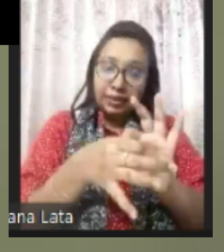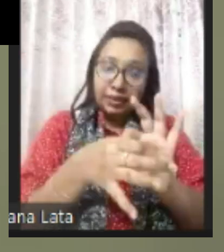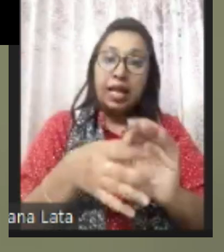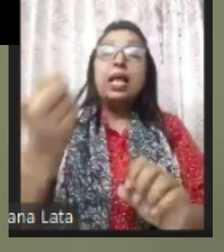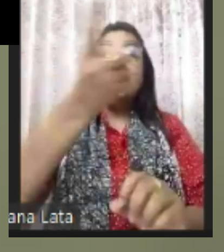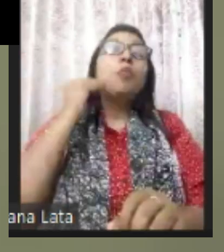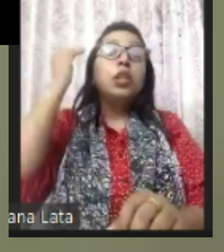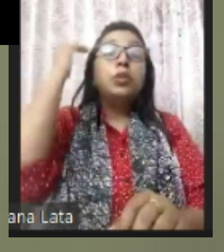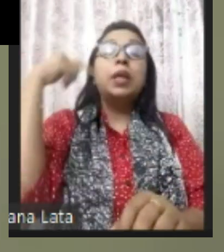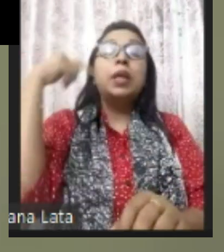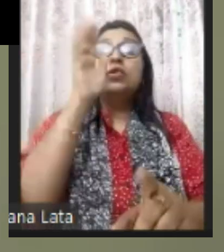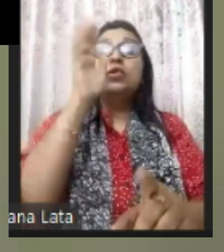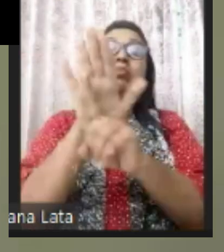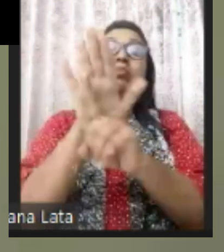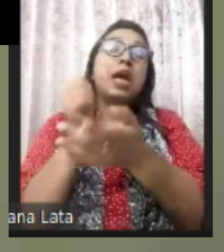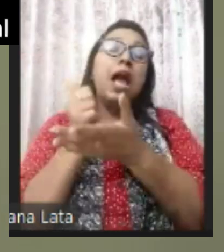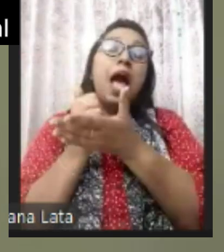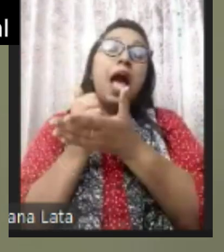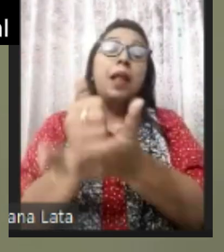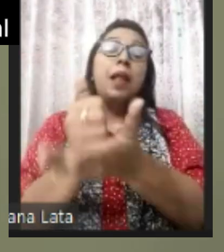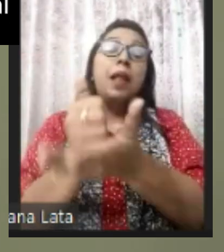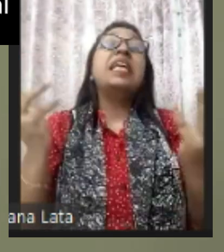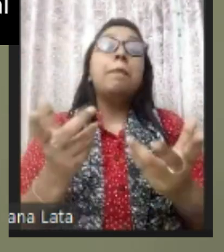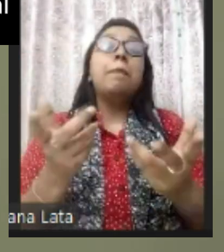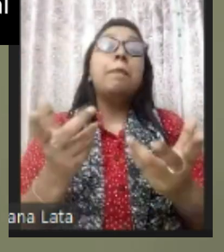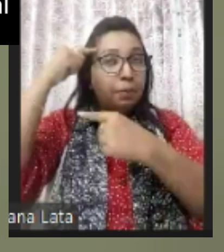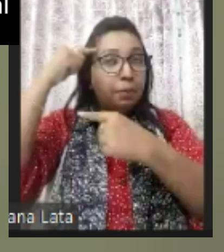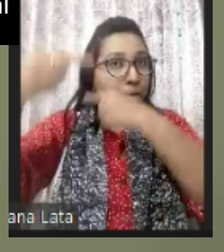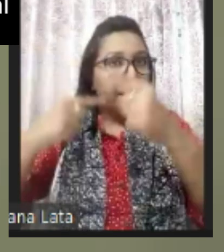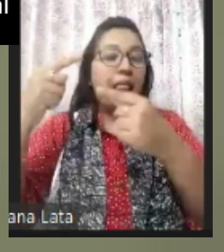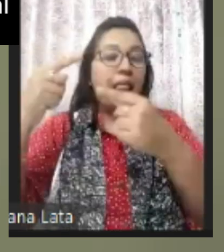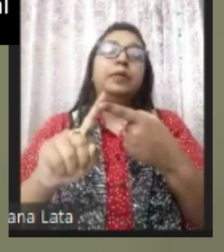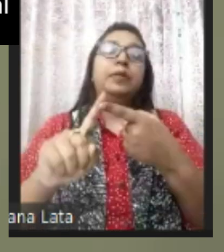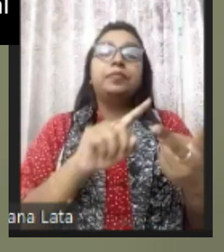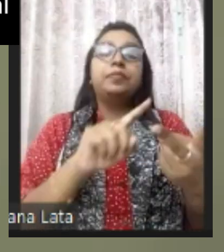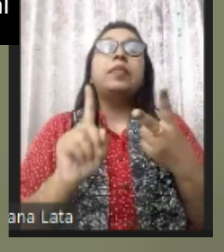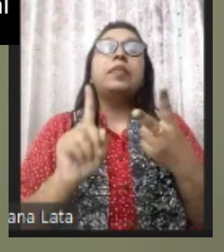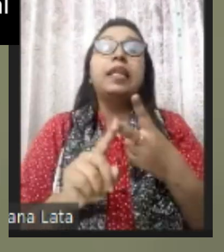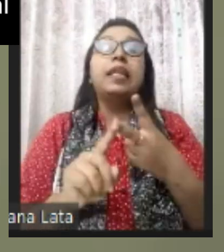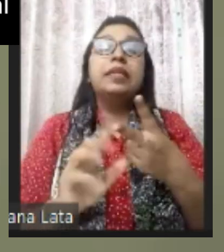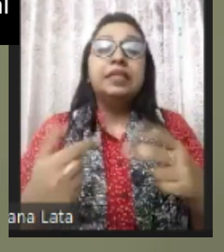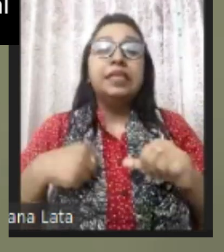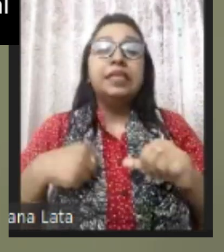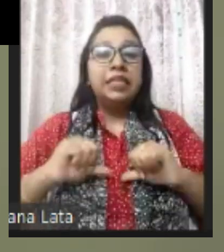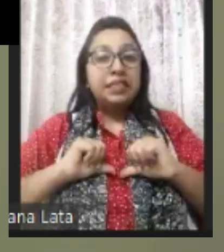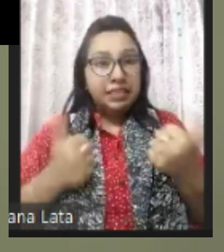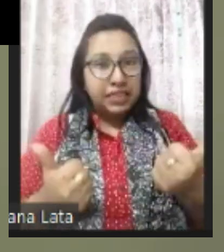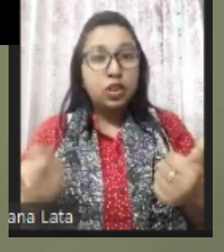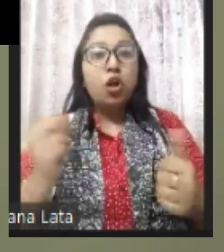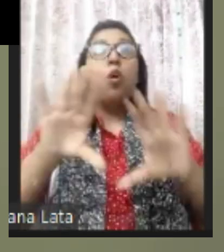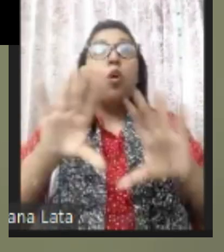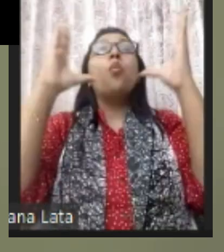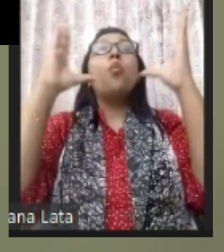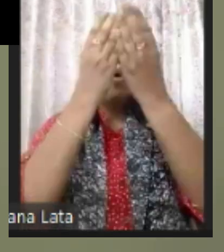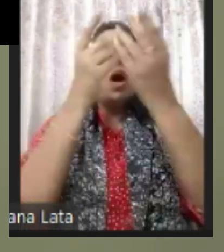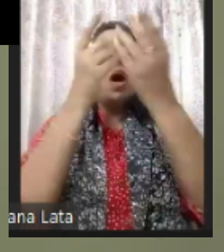in accessing digital services? And the second question is, how can we bring national and international good practices on digital